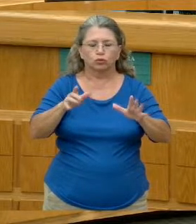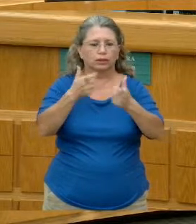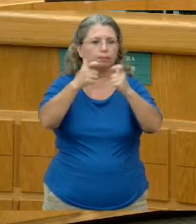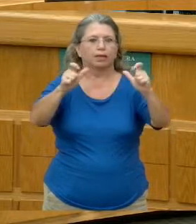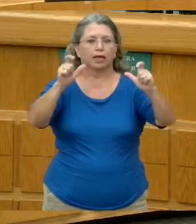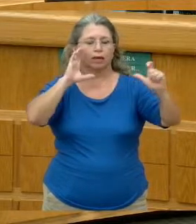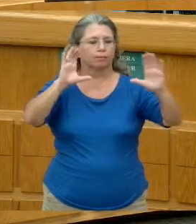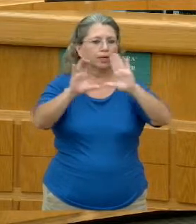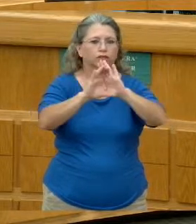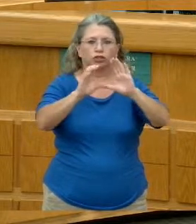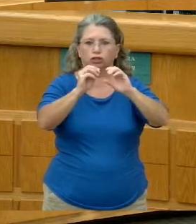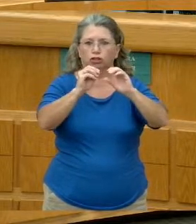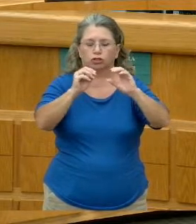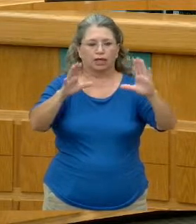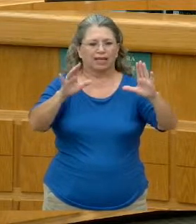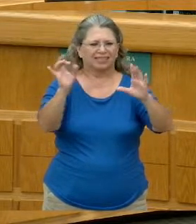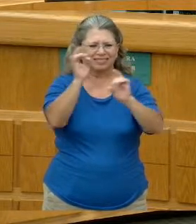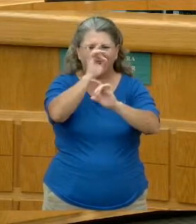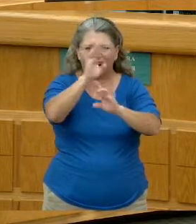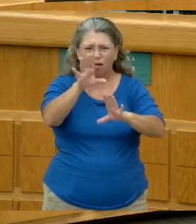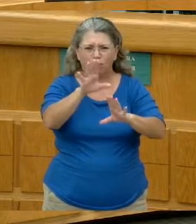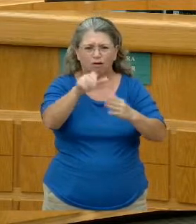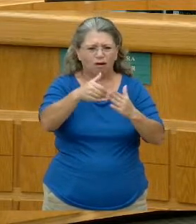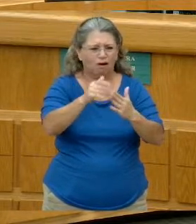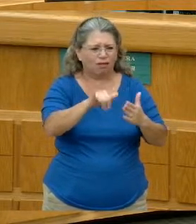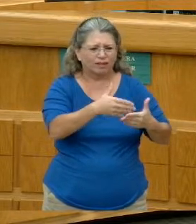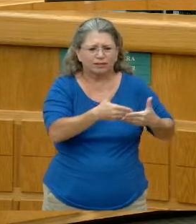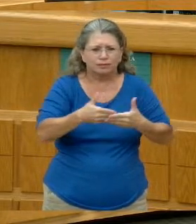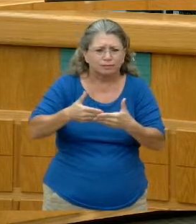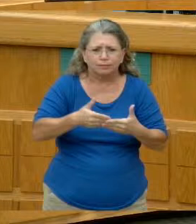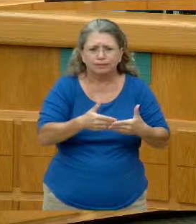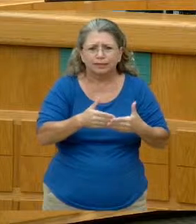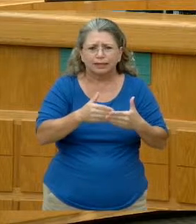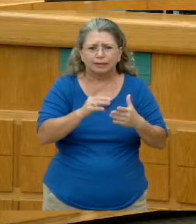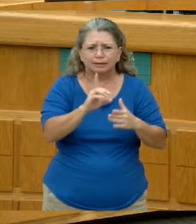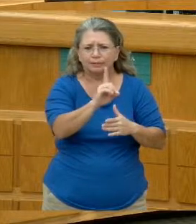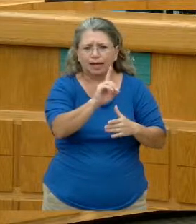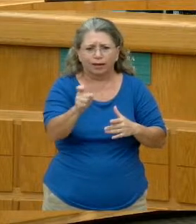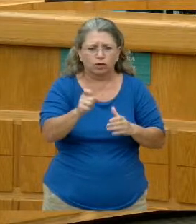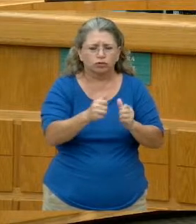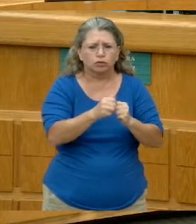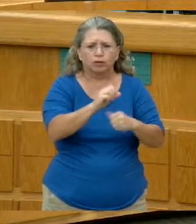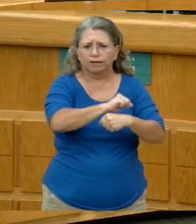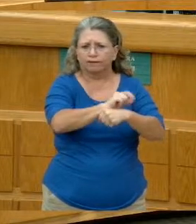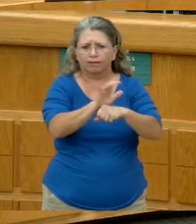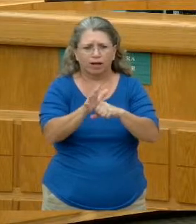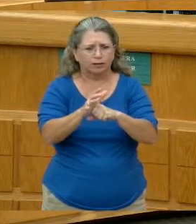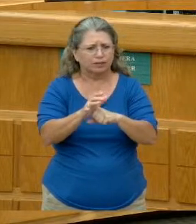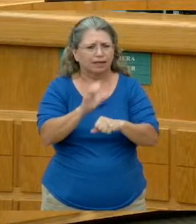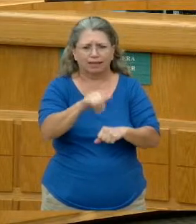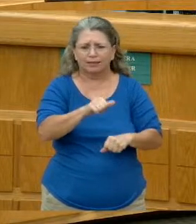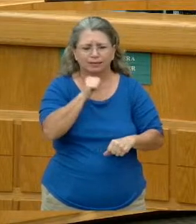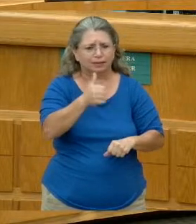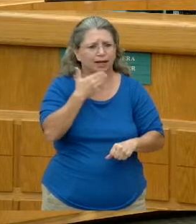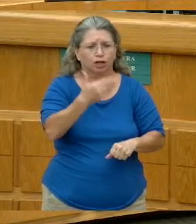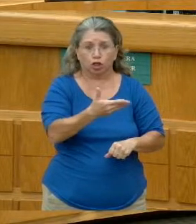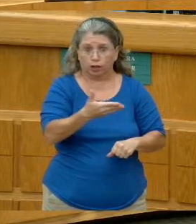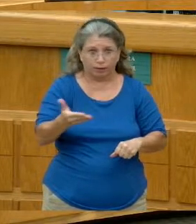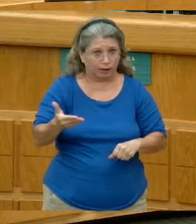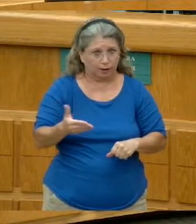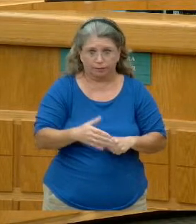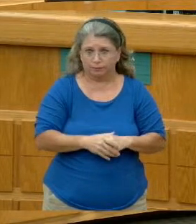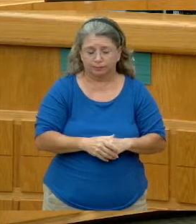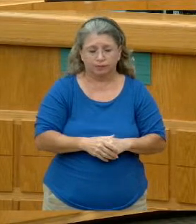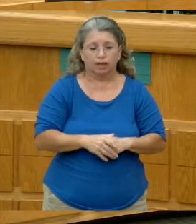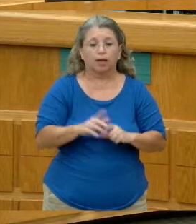terrible that all these little children have been diagnosed with coronavirus. It's not a good thing. But once you understand